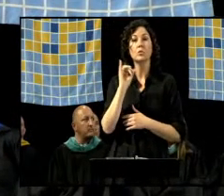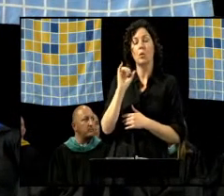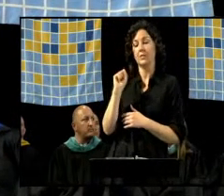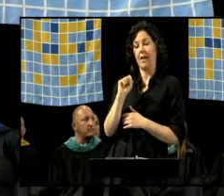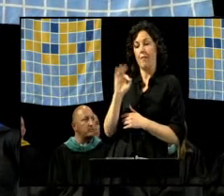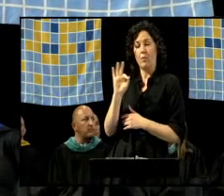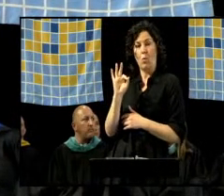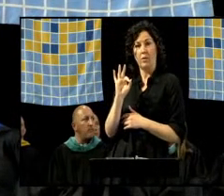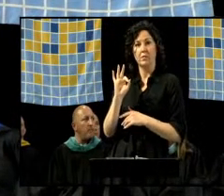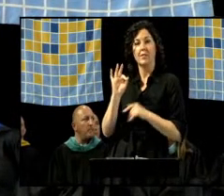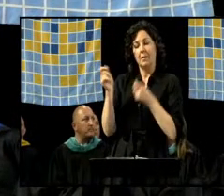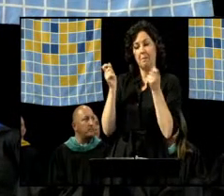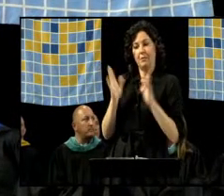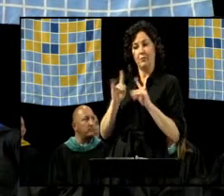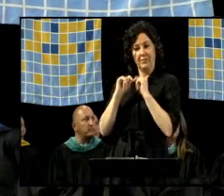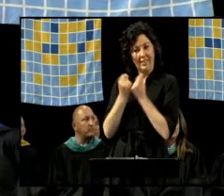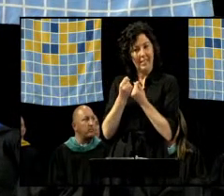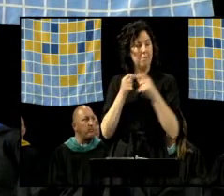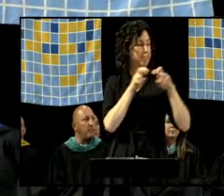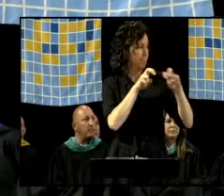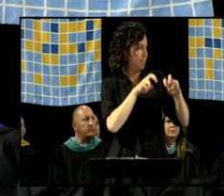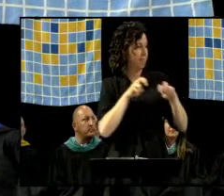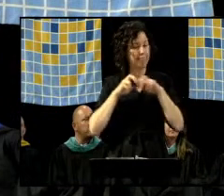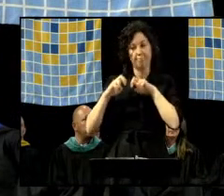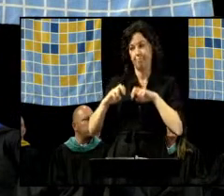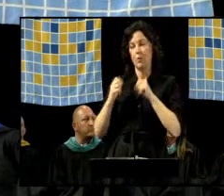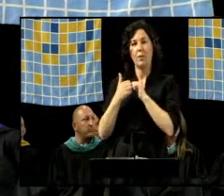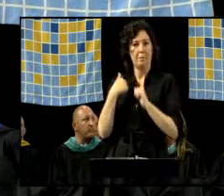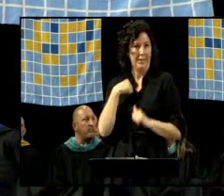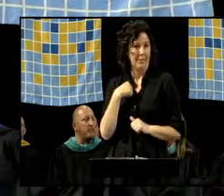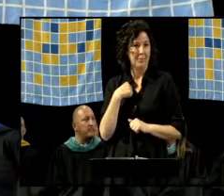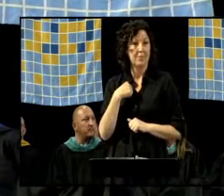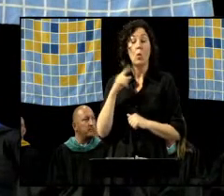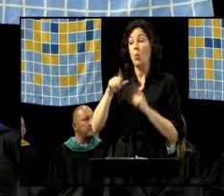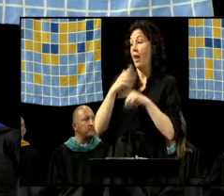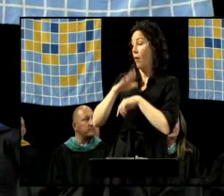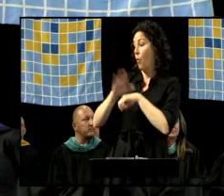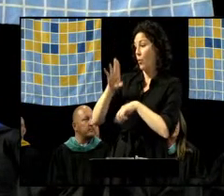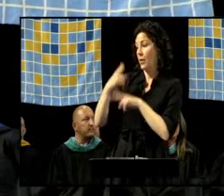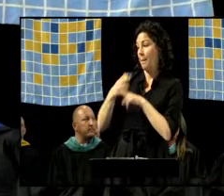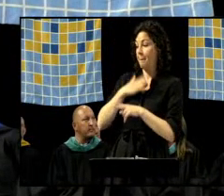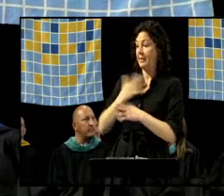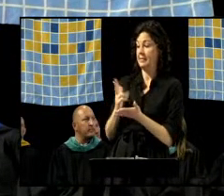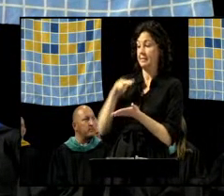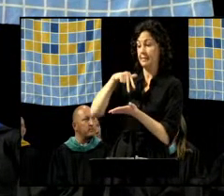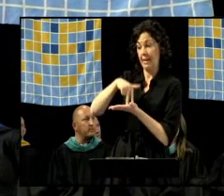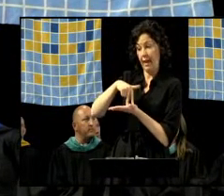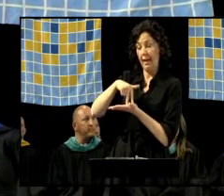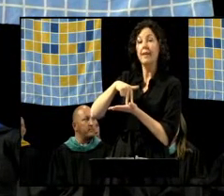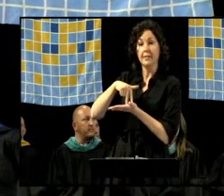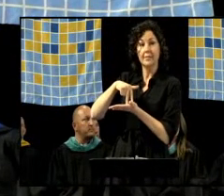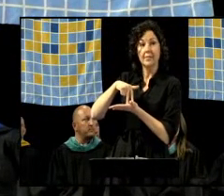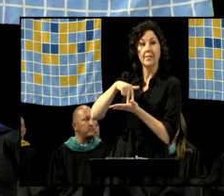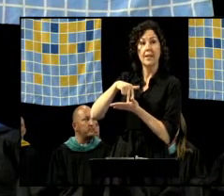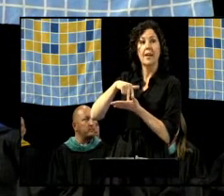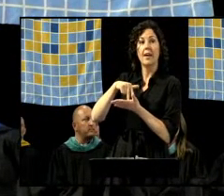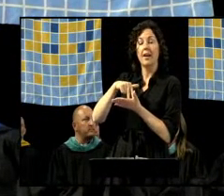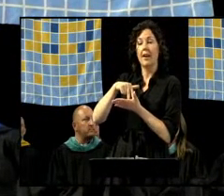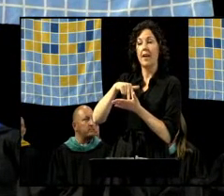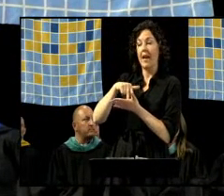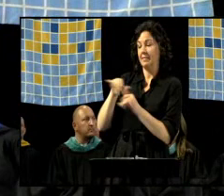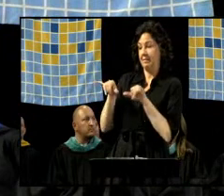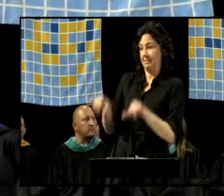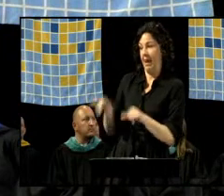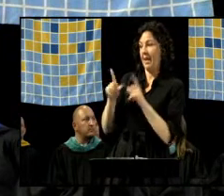who are seated on the platform with me. As I call your name, please stand and remain standing until the others in your group are